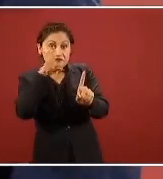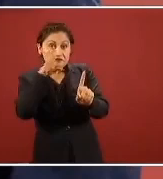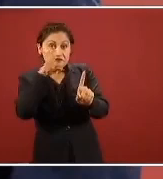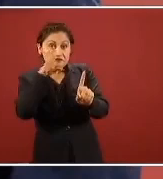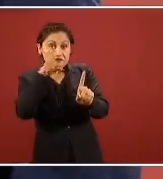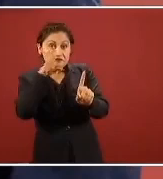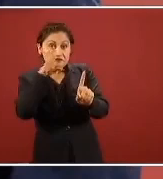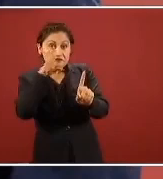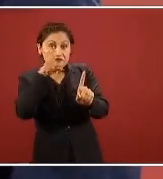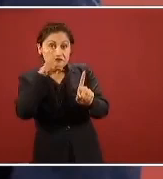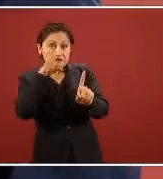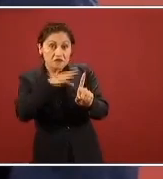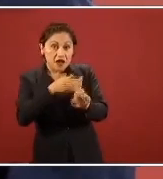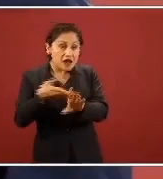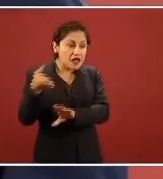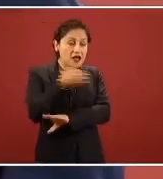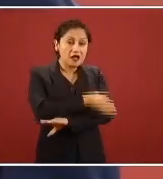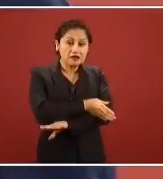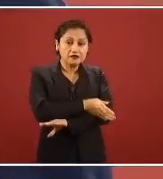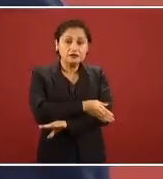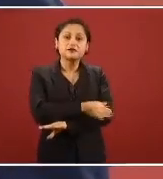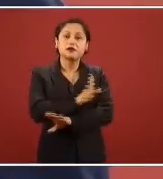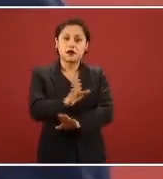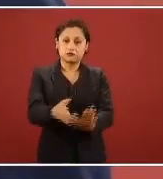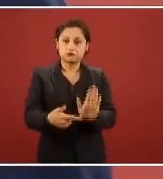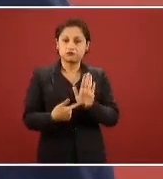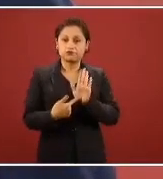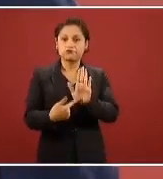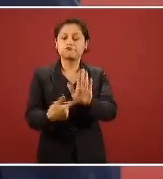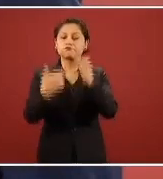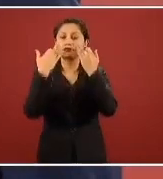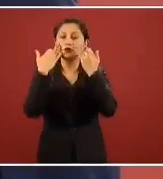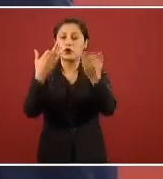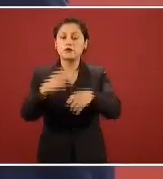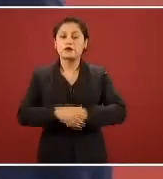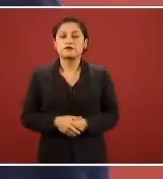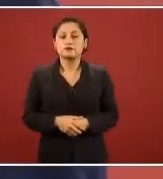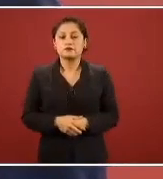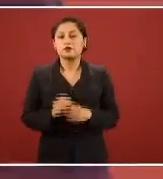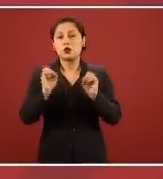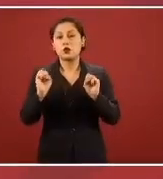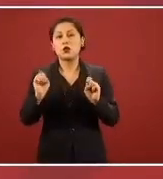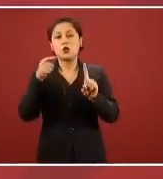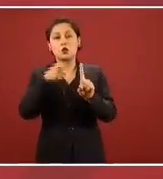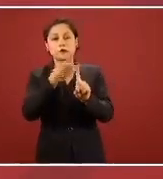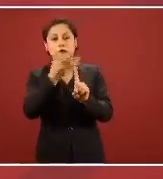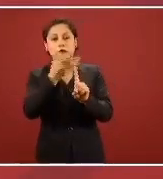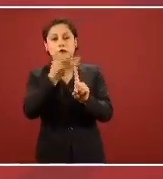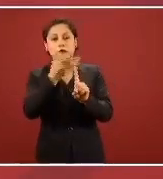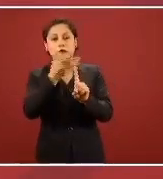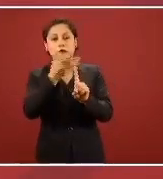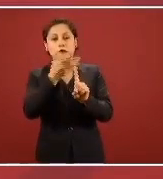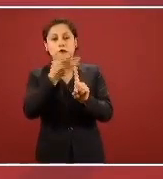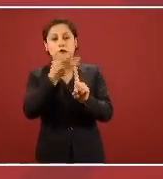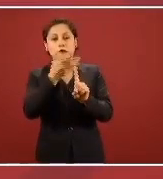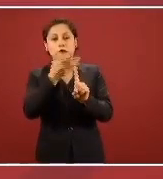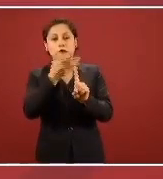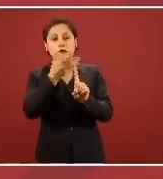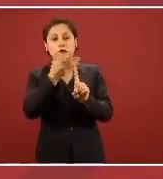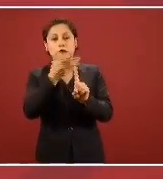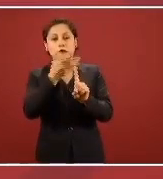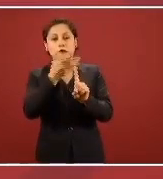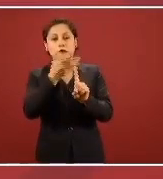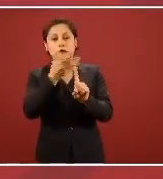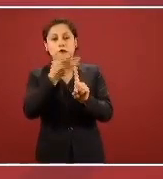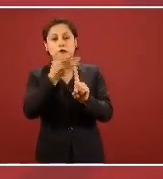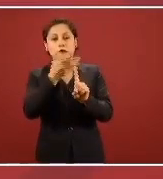previous bad dealings. Sí. Y fue omiso o se prestó. Or by